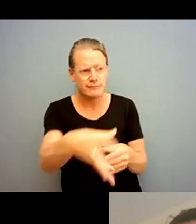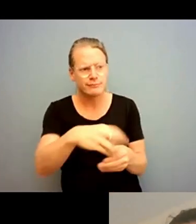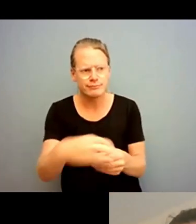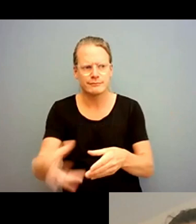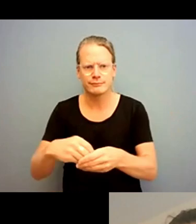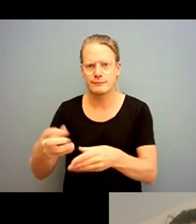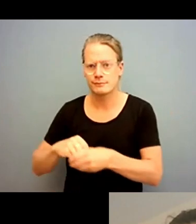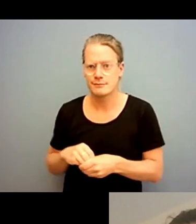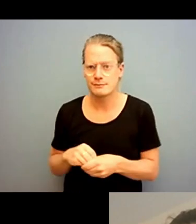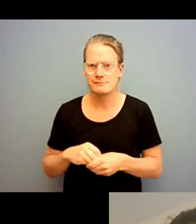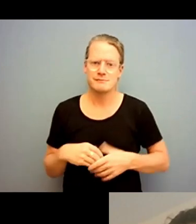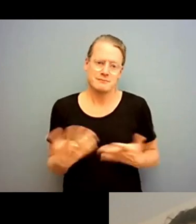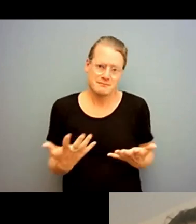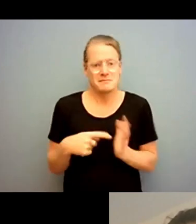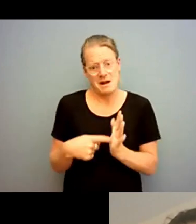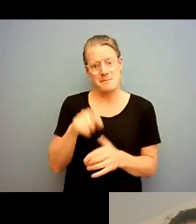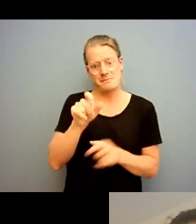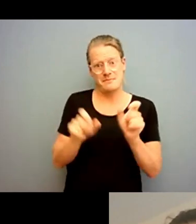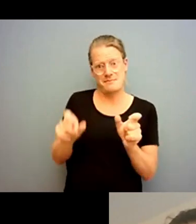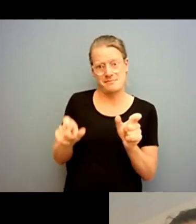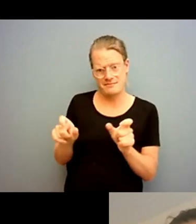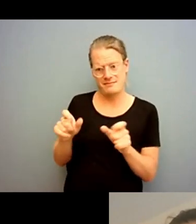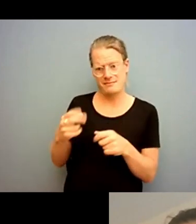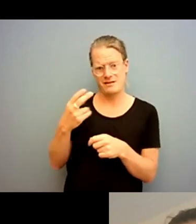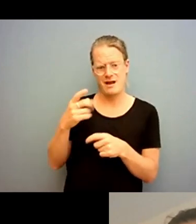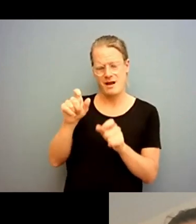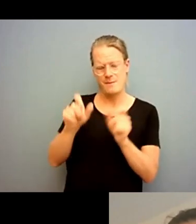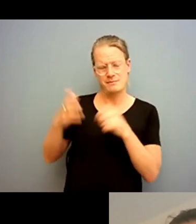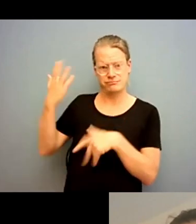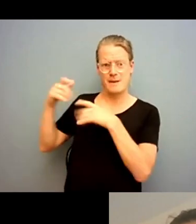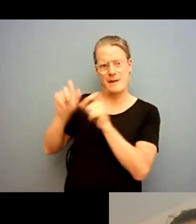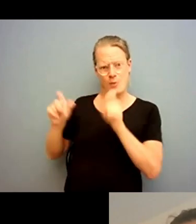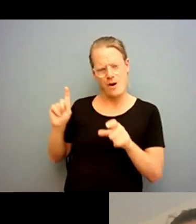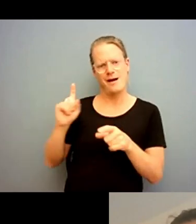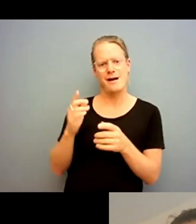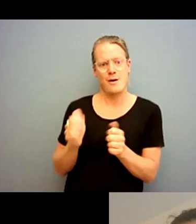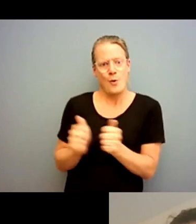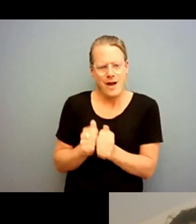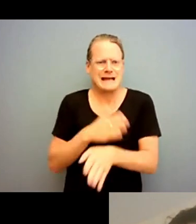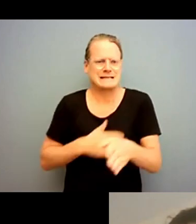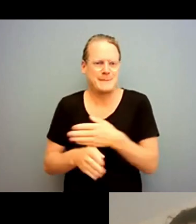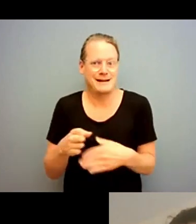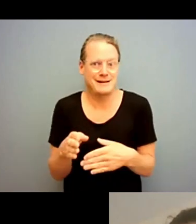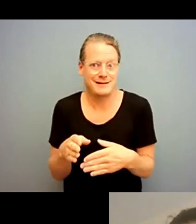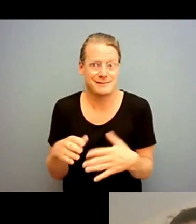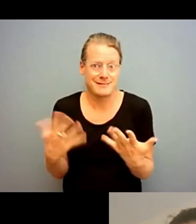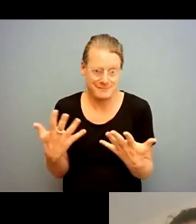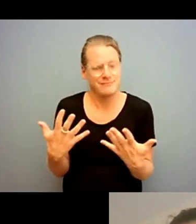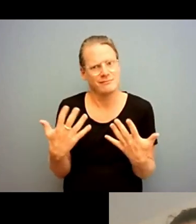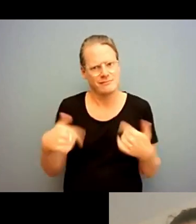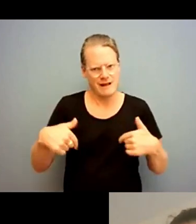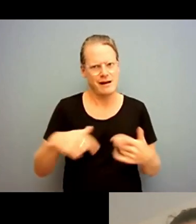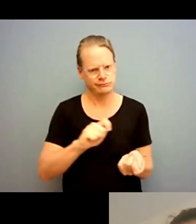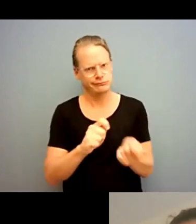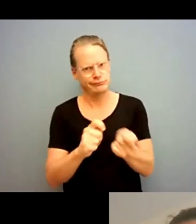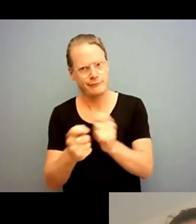Indigenous persons with disabilities, it has been quite a lot of differences in how it looks. So it's a really